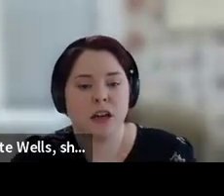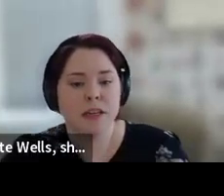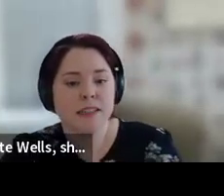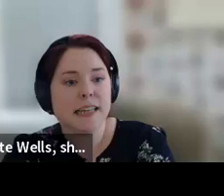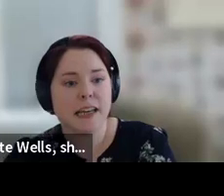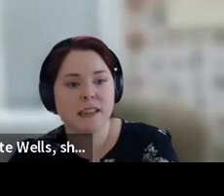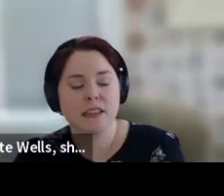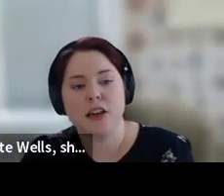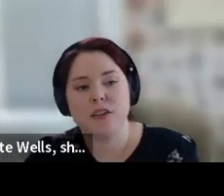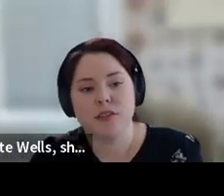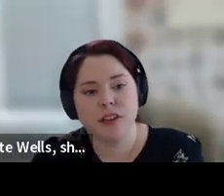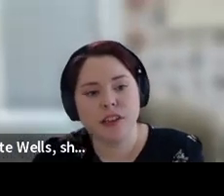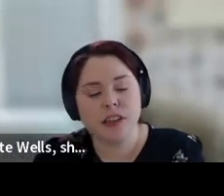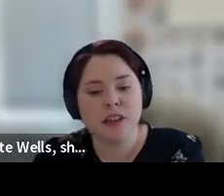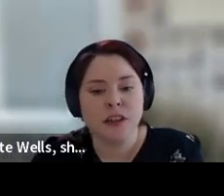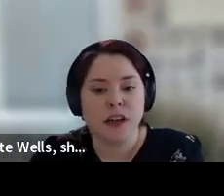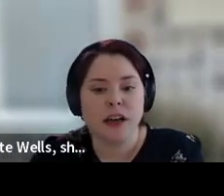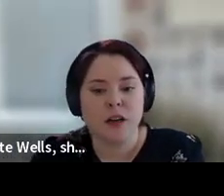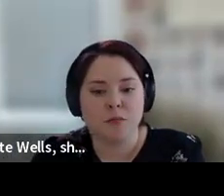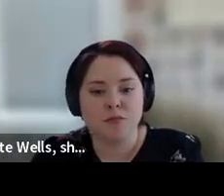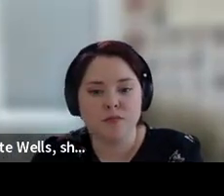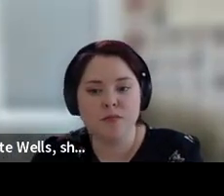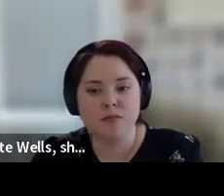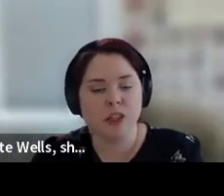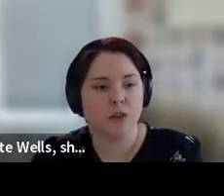social economic status of the